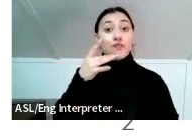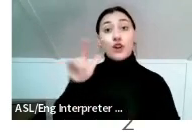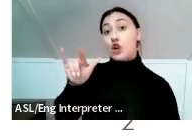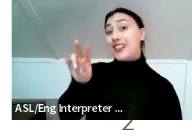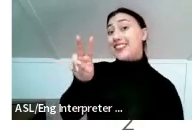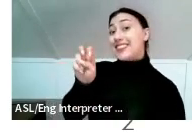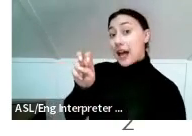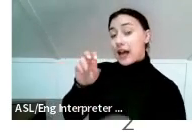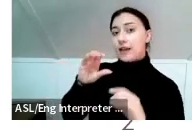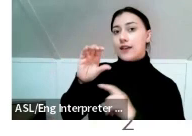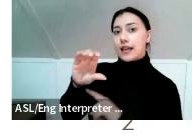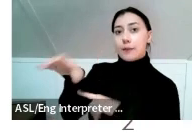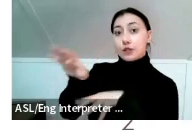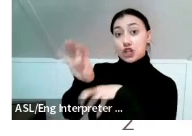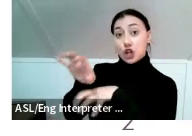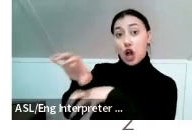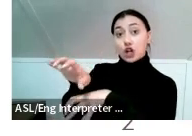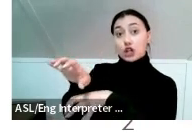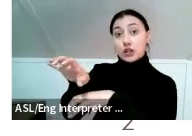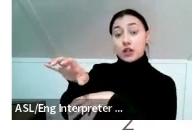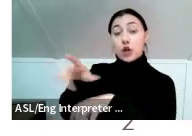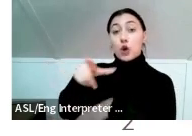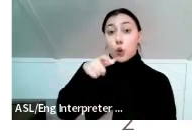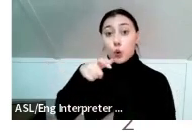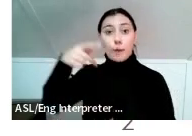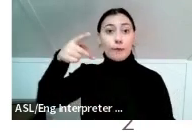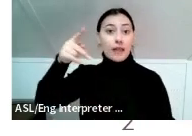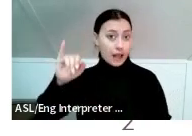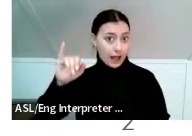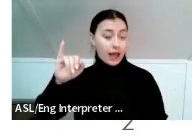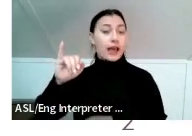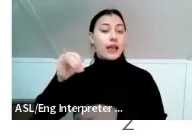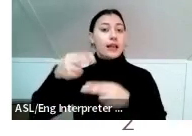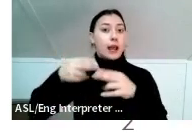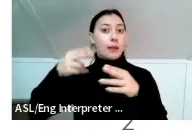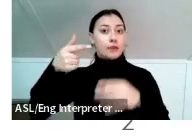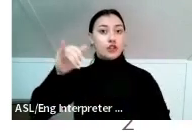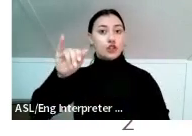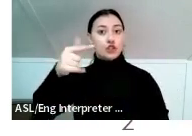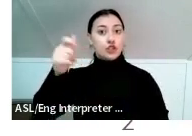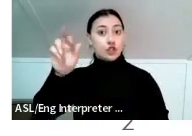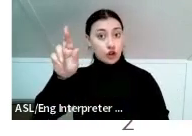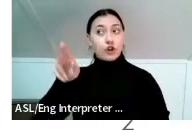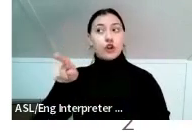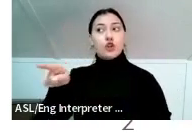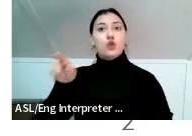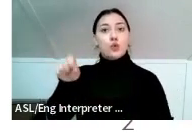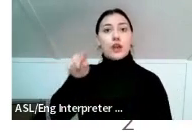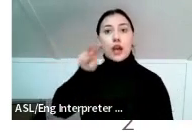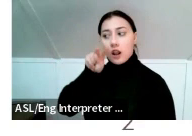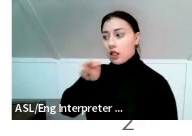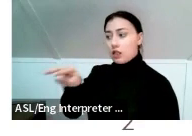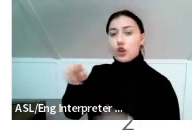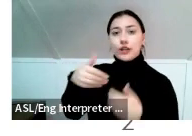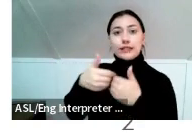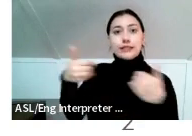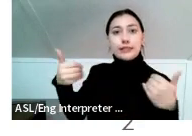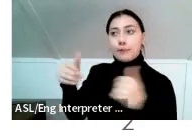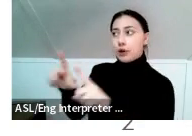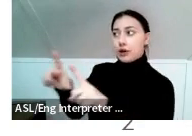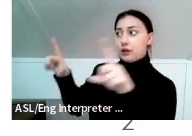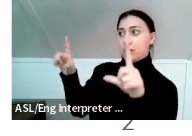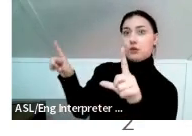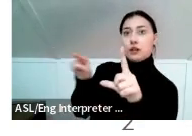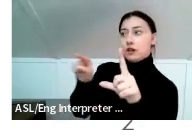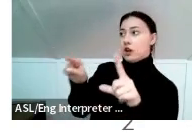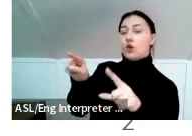captioning services provided by Partners Interpreting, then you can actually follow the captions in a separate device or new window, and the link